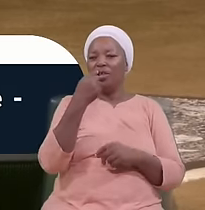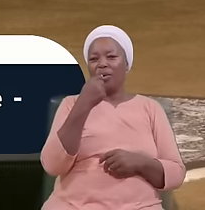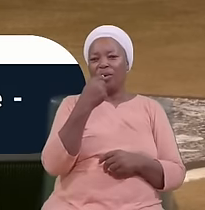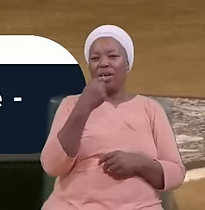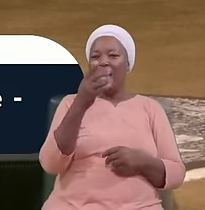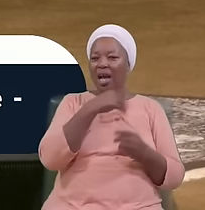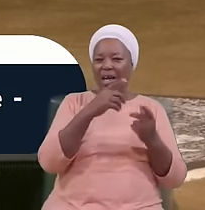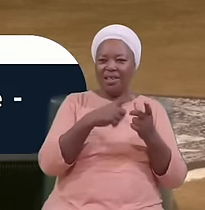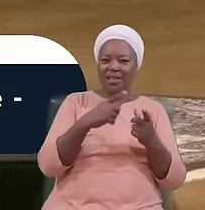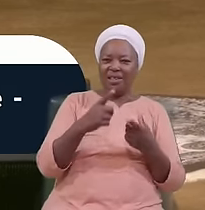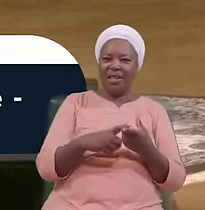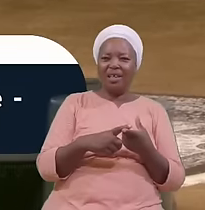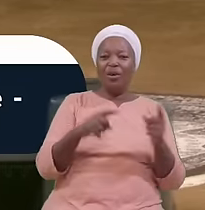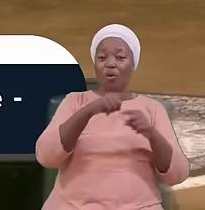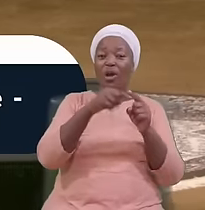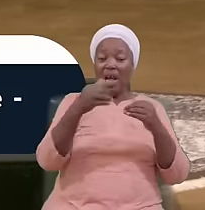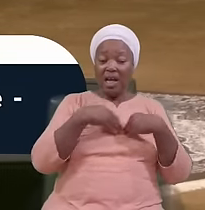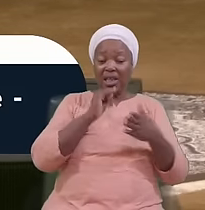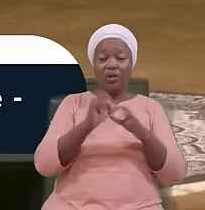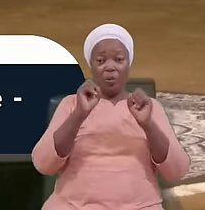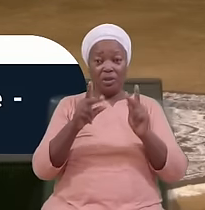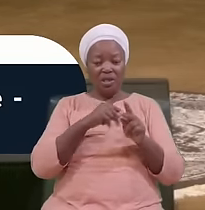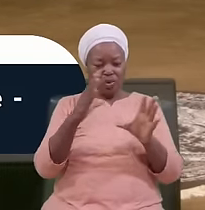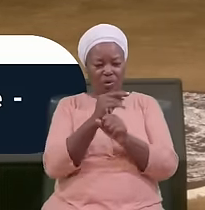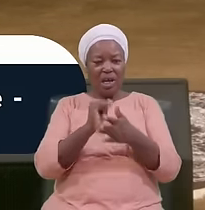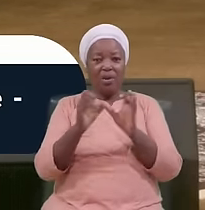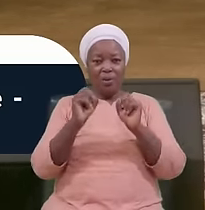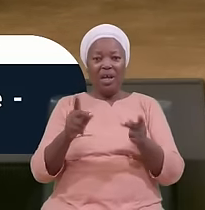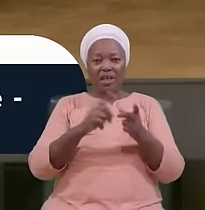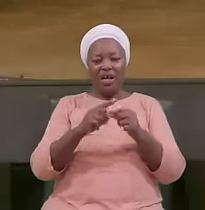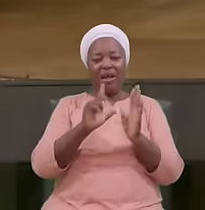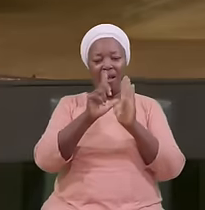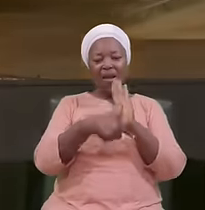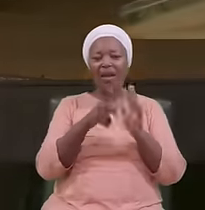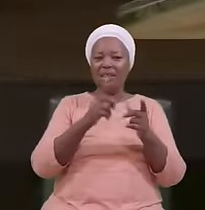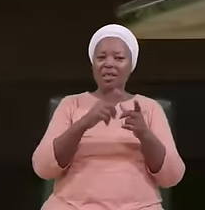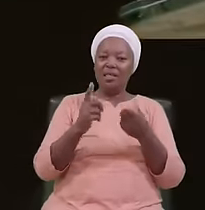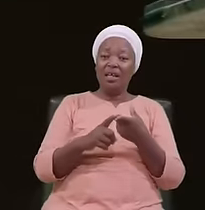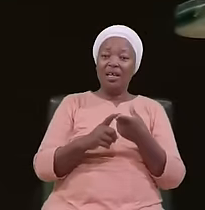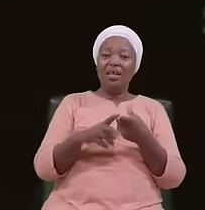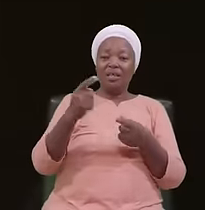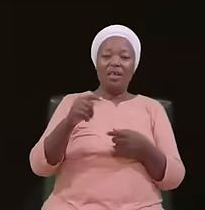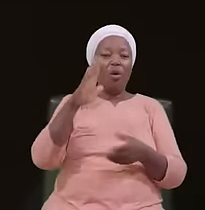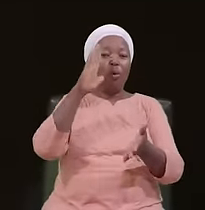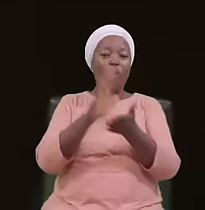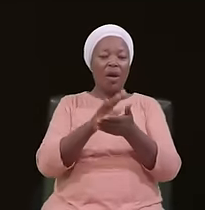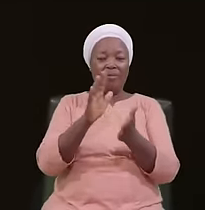And when he had the chance, he took the chance, and eventually the wife got pregnant. And